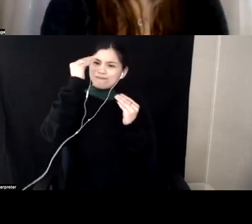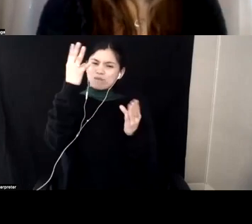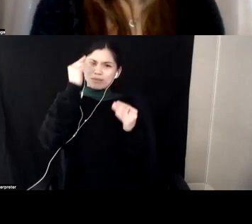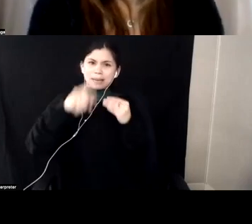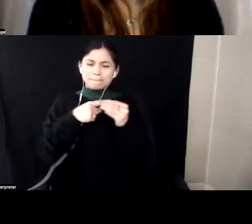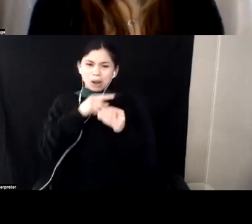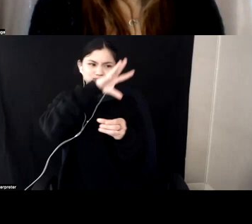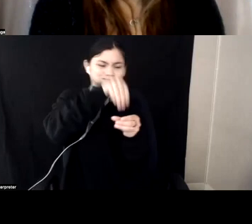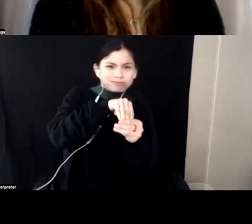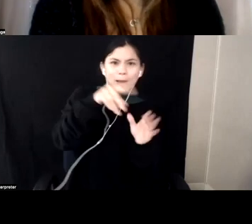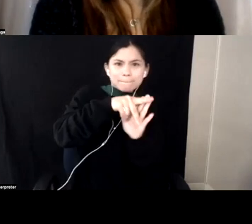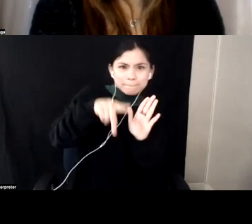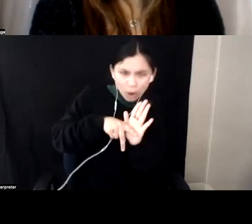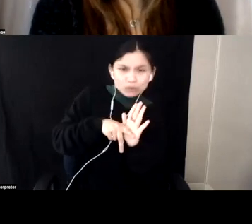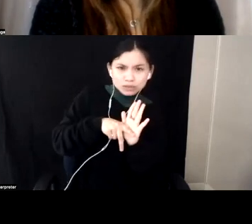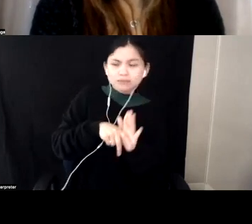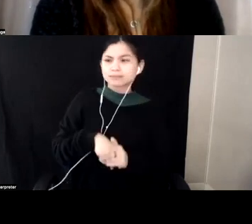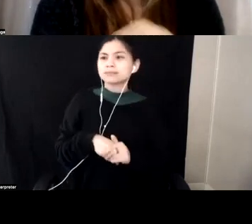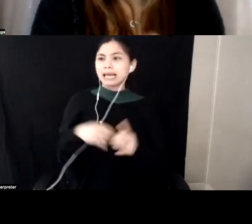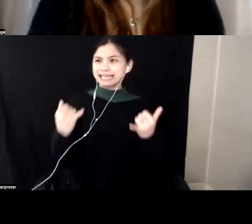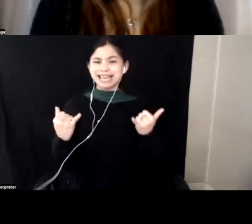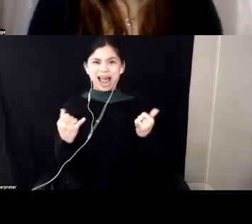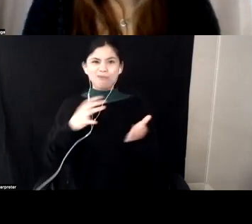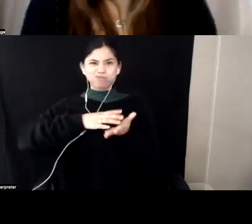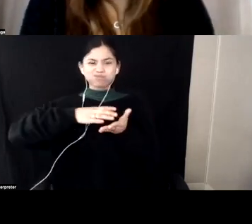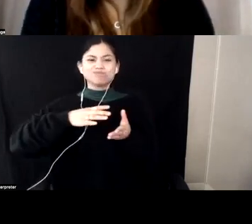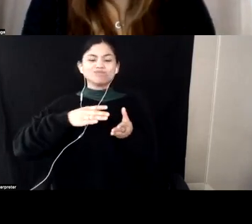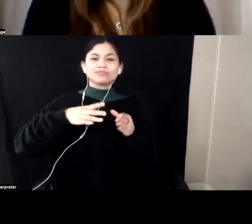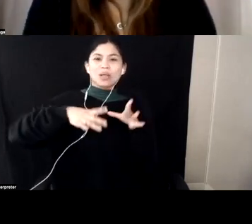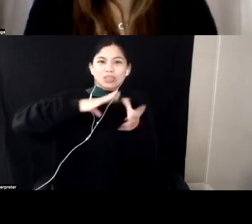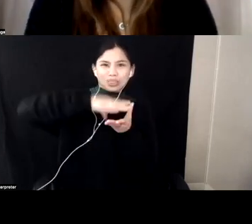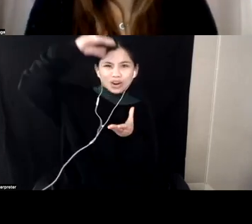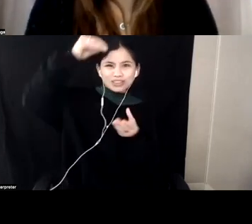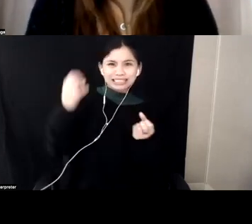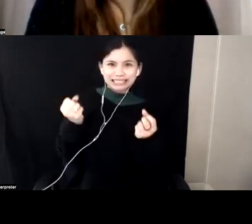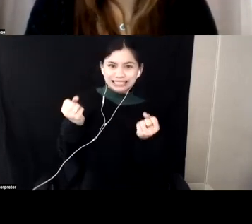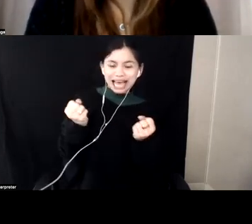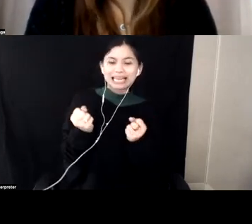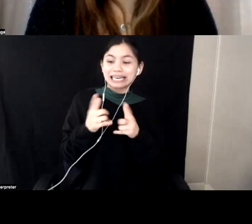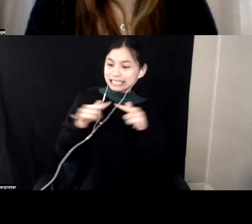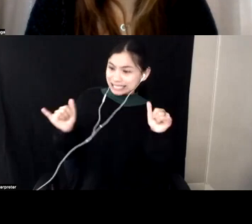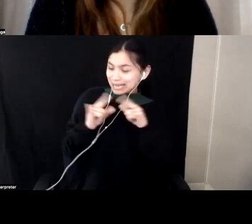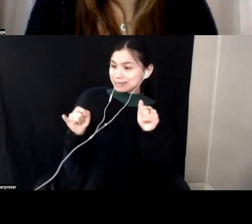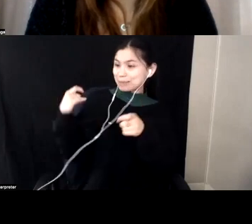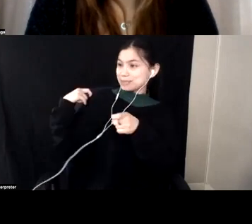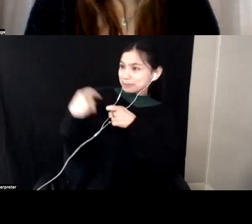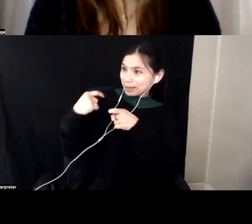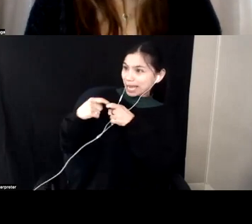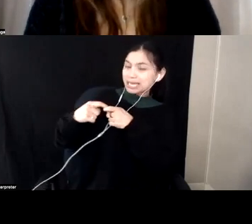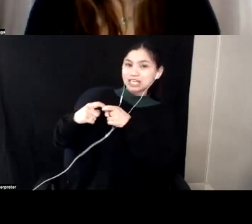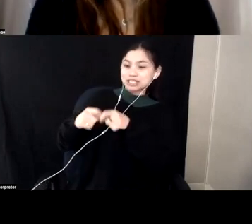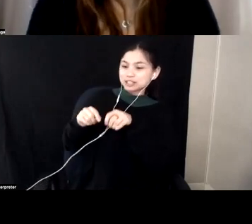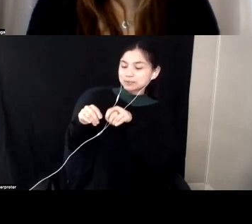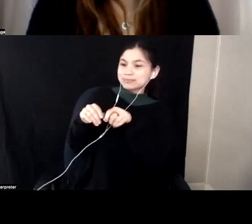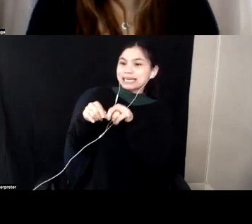So, learning sign language and maintain Spanish. That one's the one that for